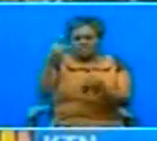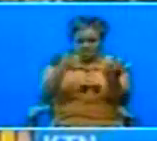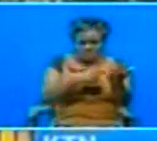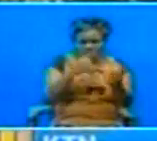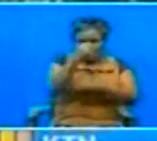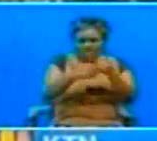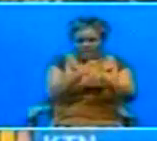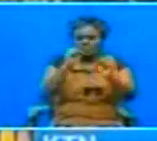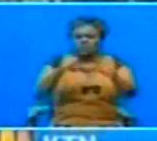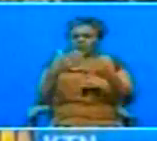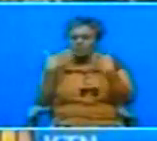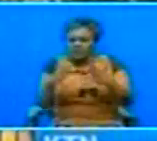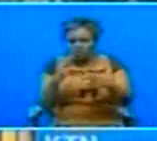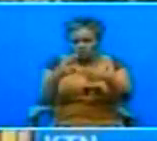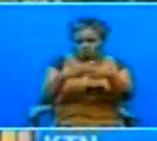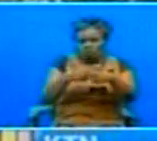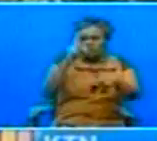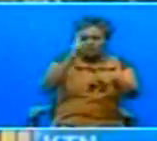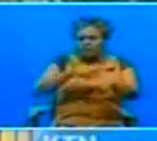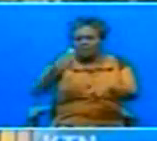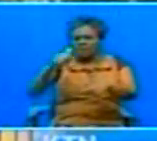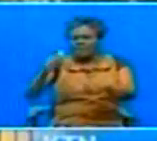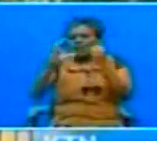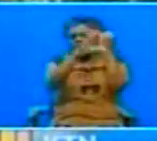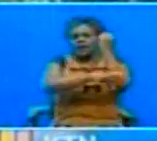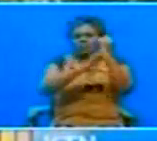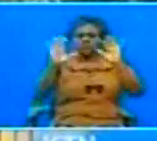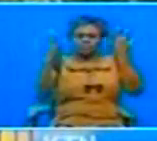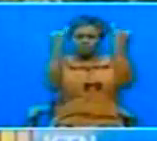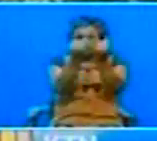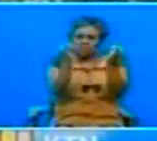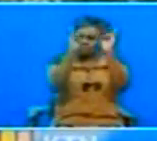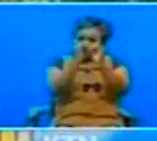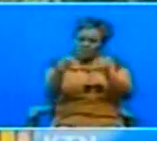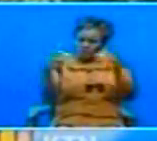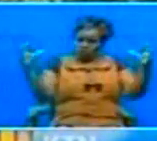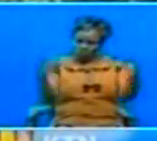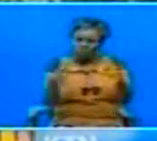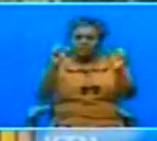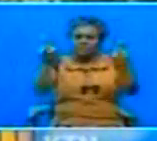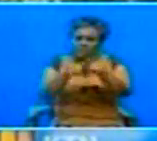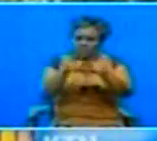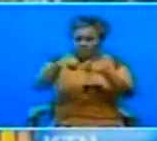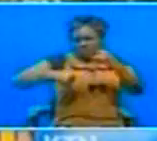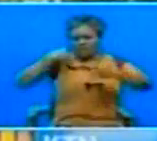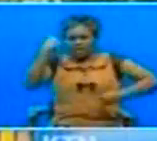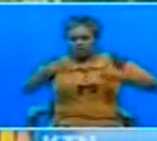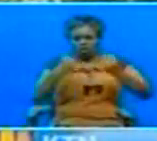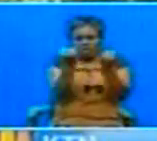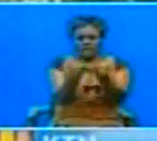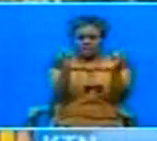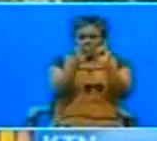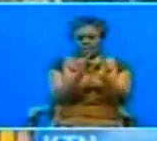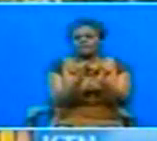fight they hope will end soon so that as the rest of the country celebrates independence, the Talai clan can also enjoy this